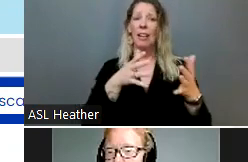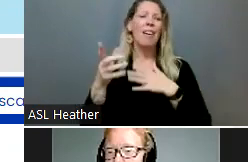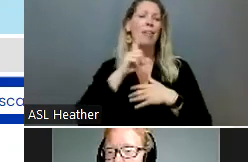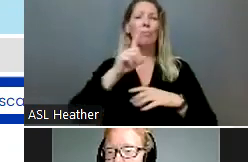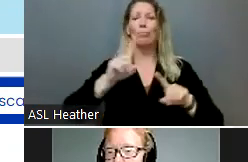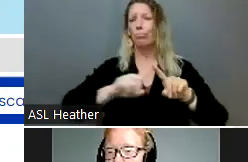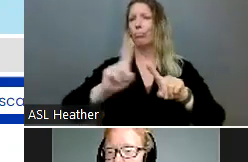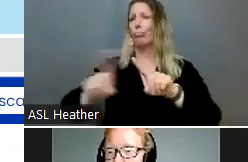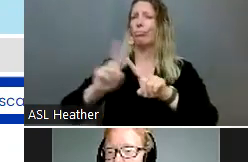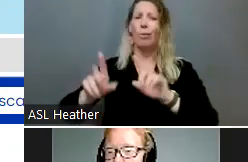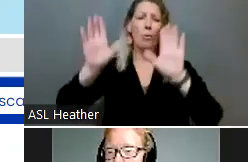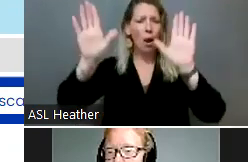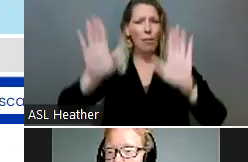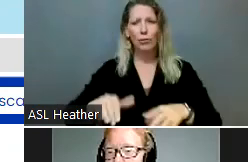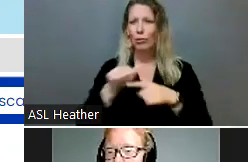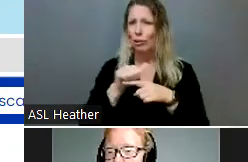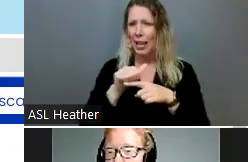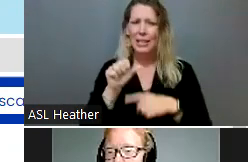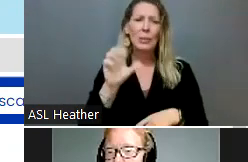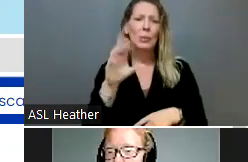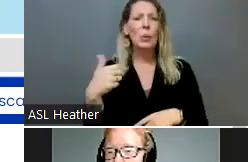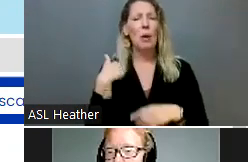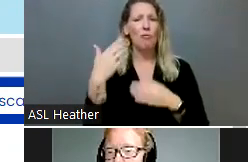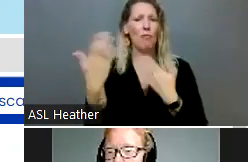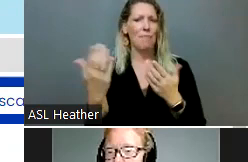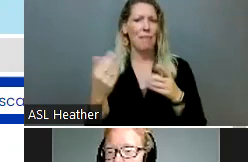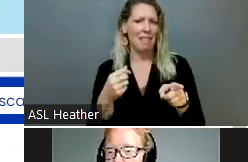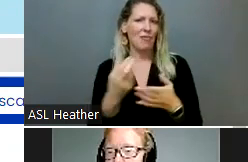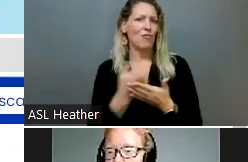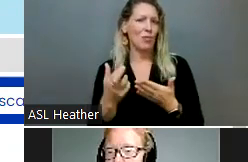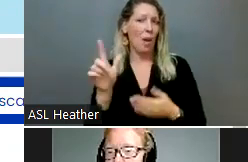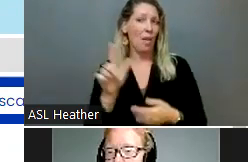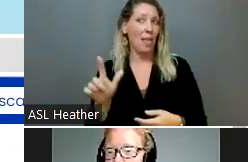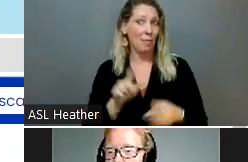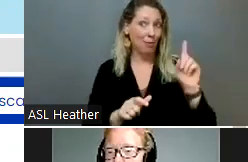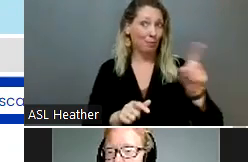great trainings on here. So I'd recommend this resource library highly.